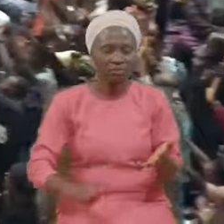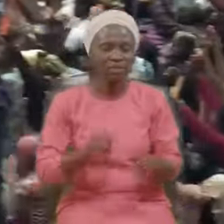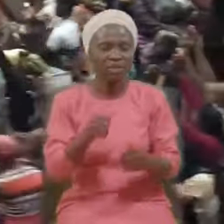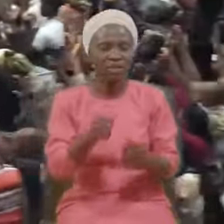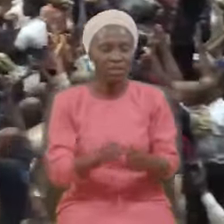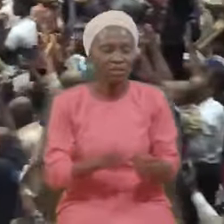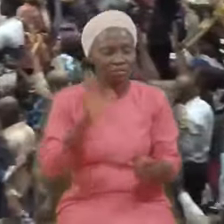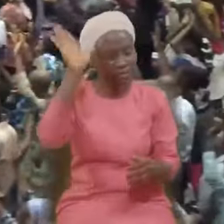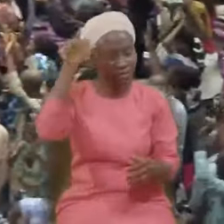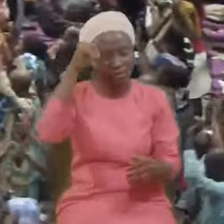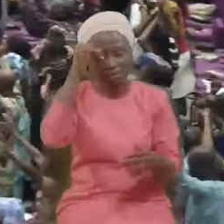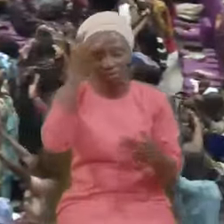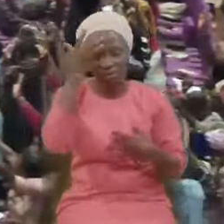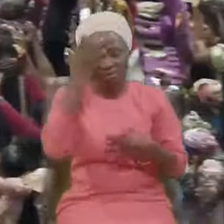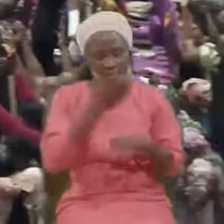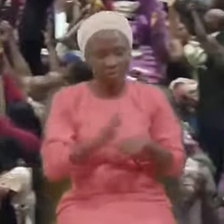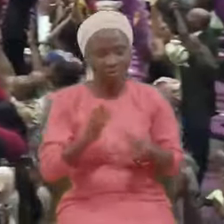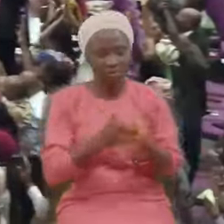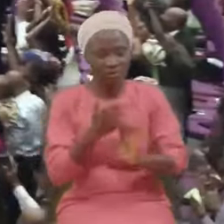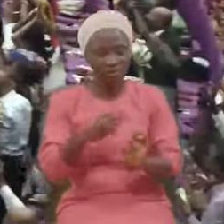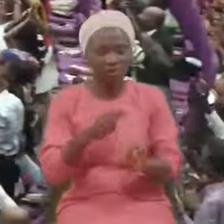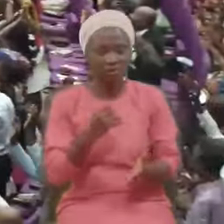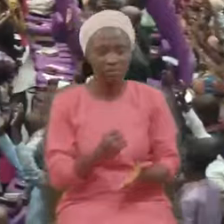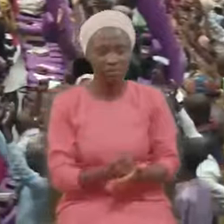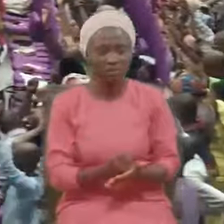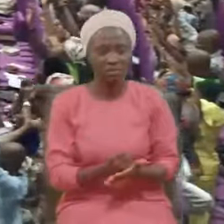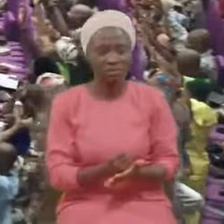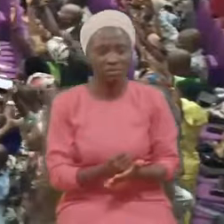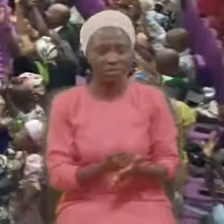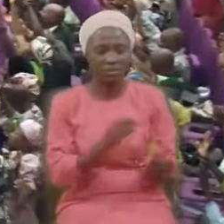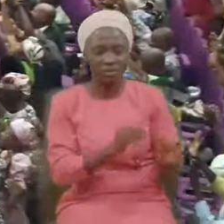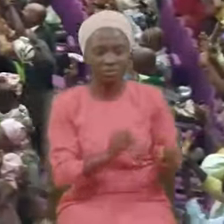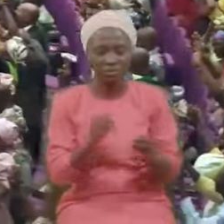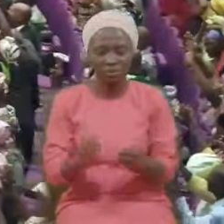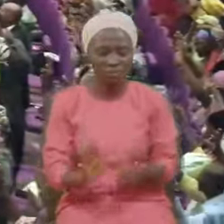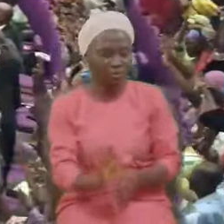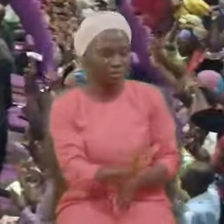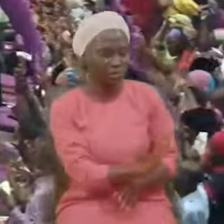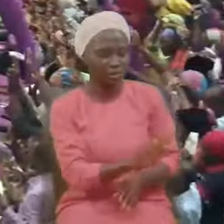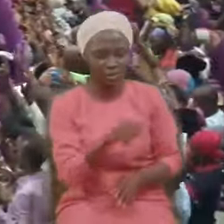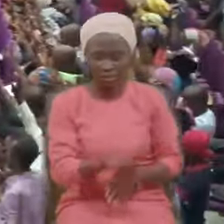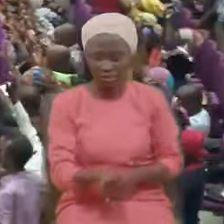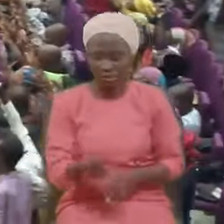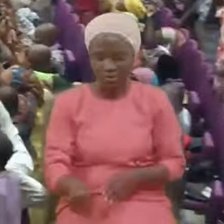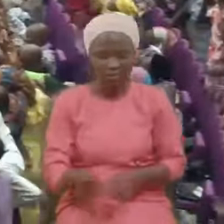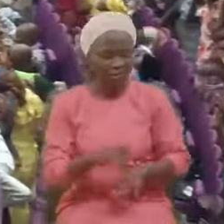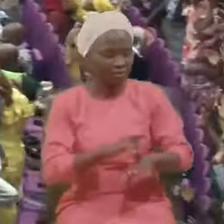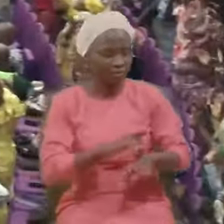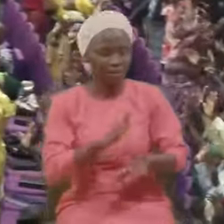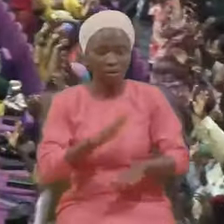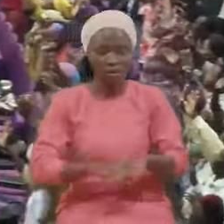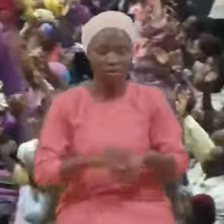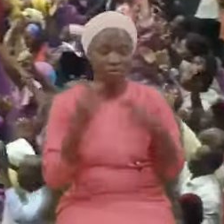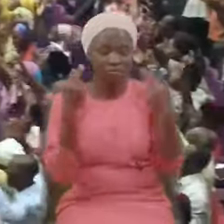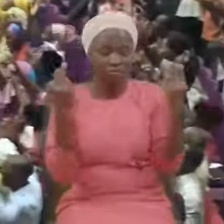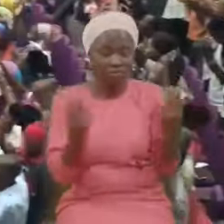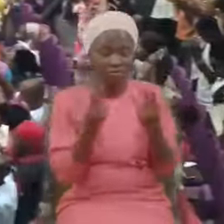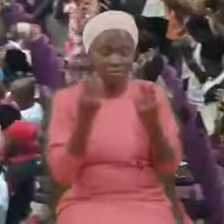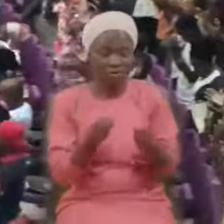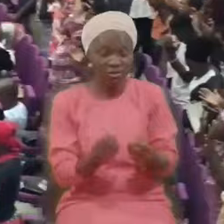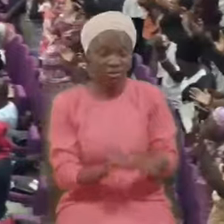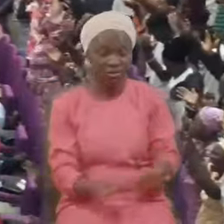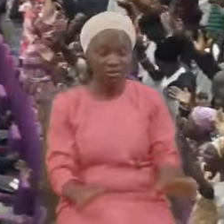away. Put their feet on victory ground tonight in Jesus' name.